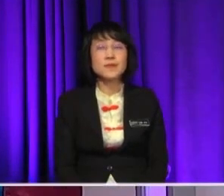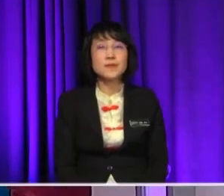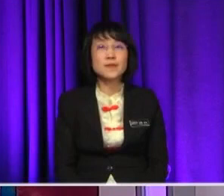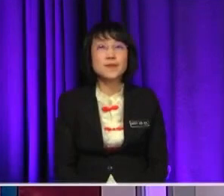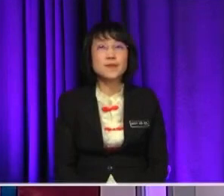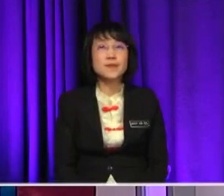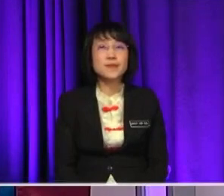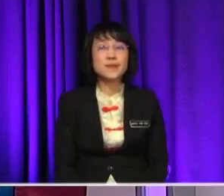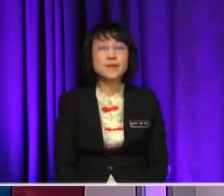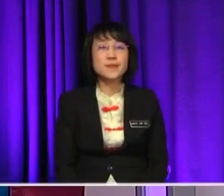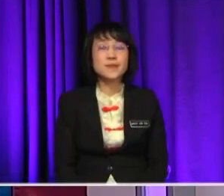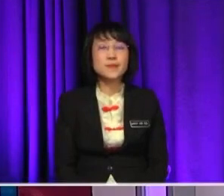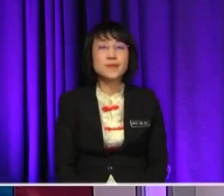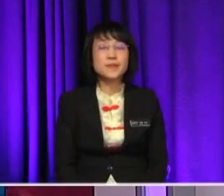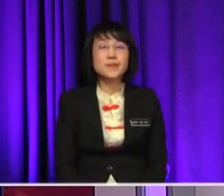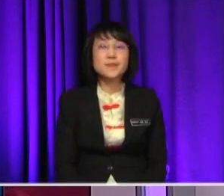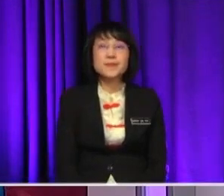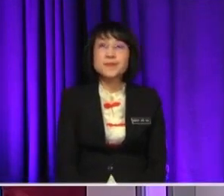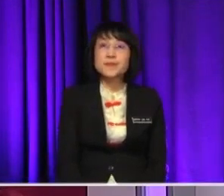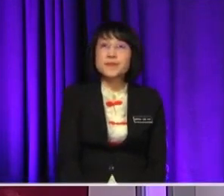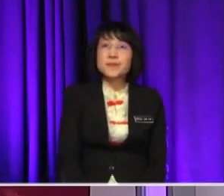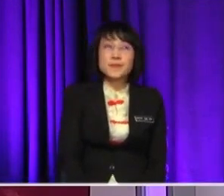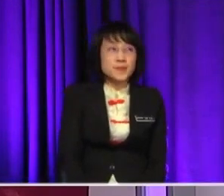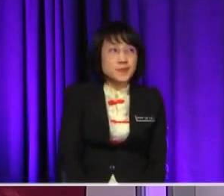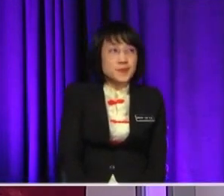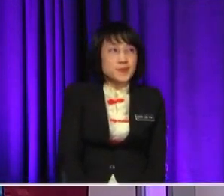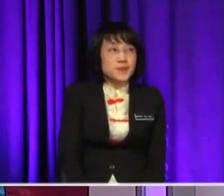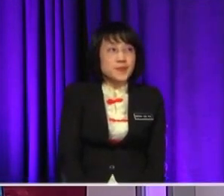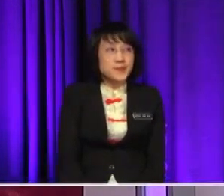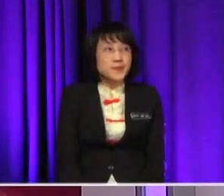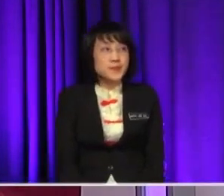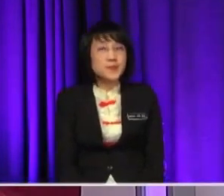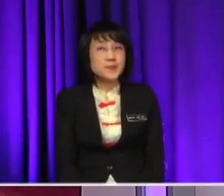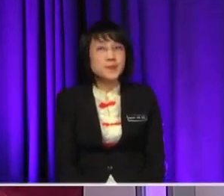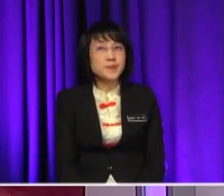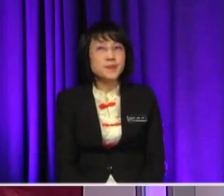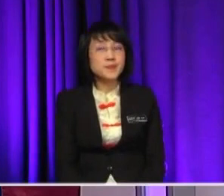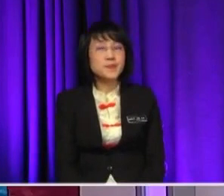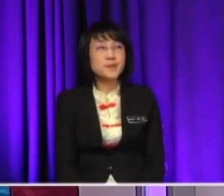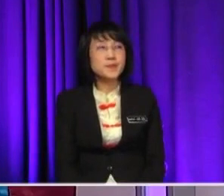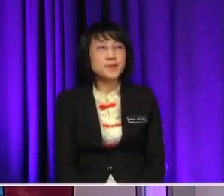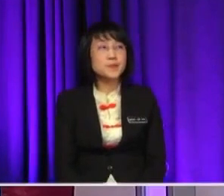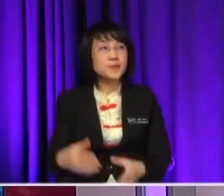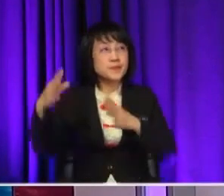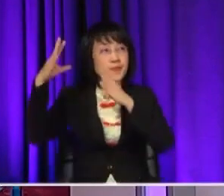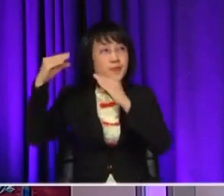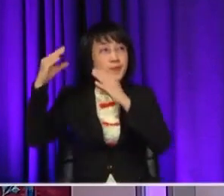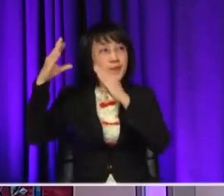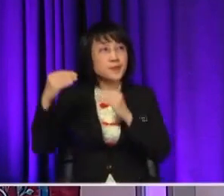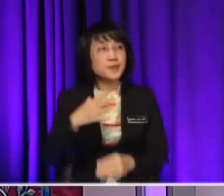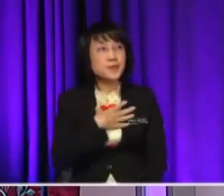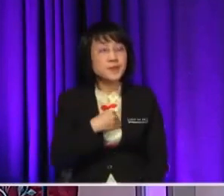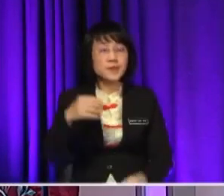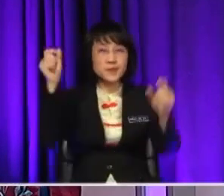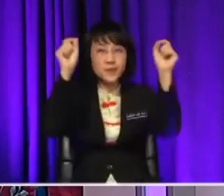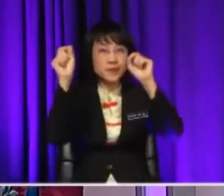right? So we can see that here. Nothing but we see cushion of snow, round as a pillow. So here you are